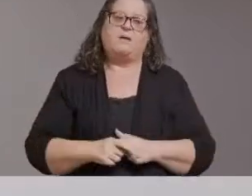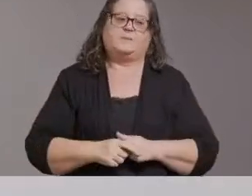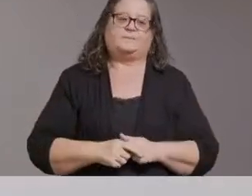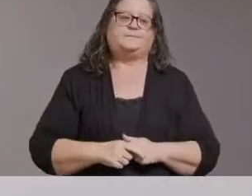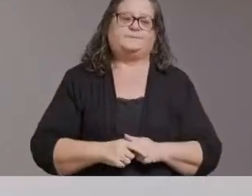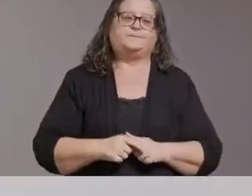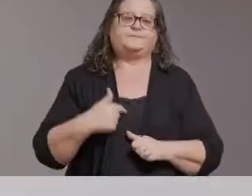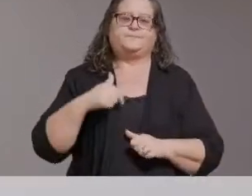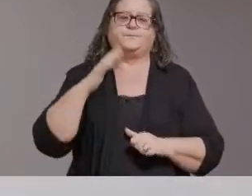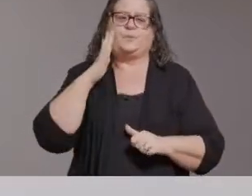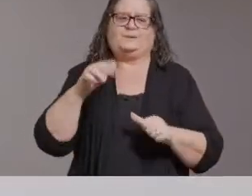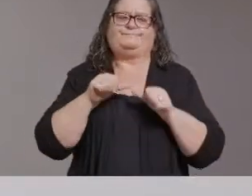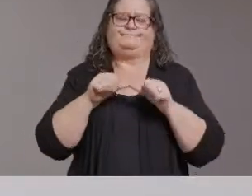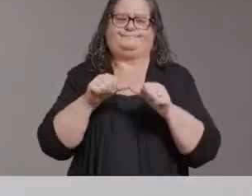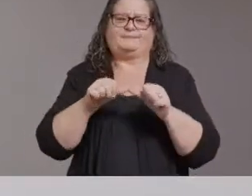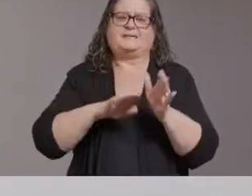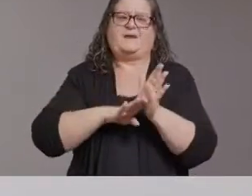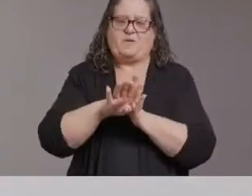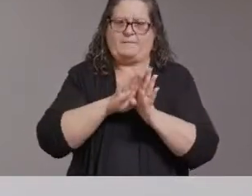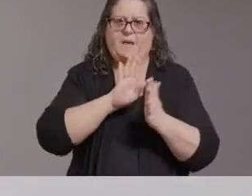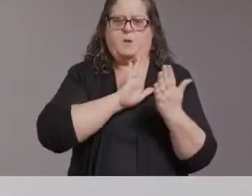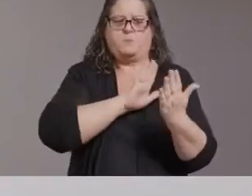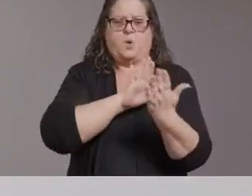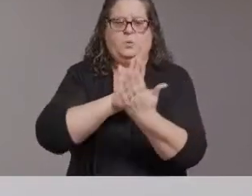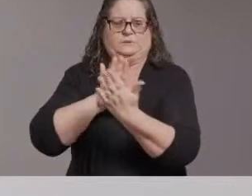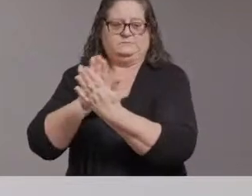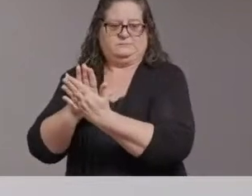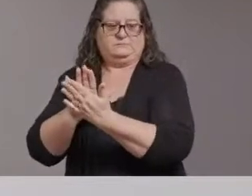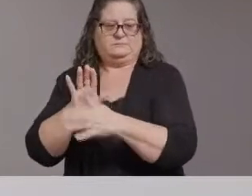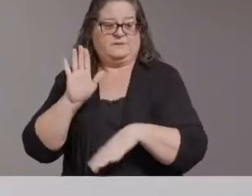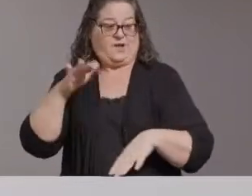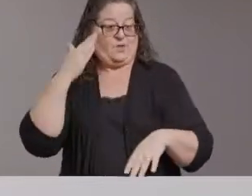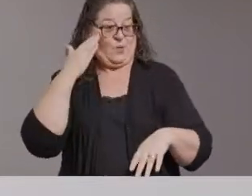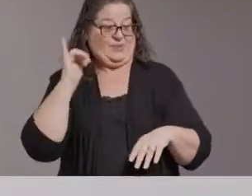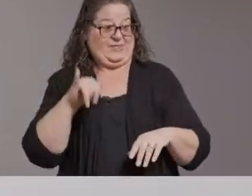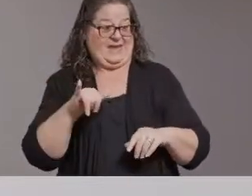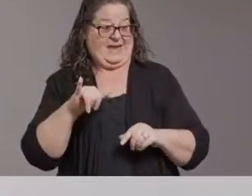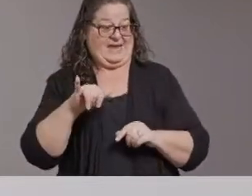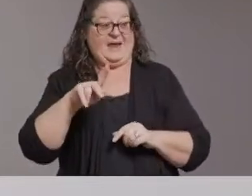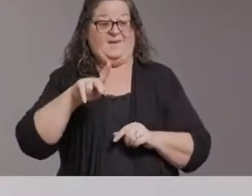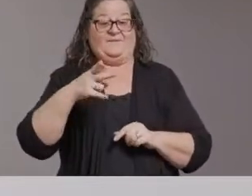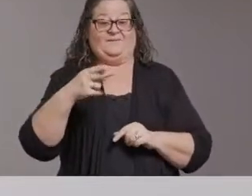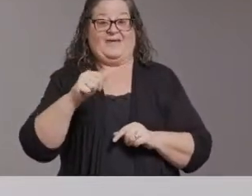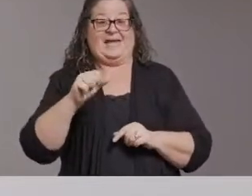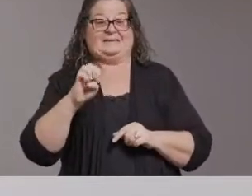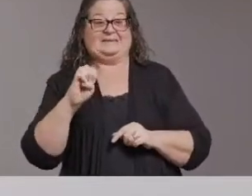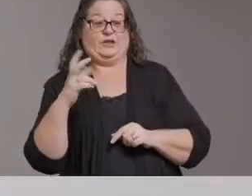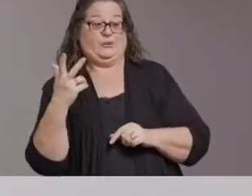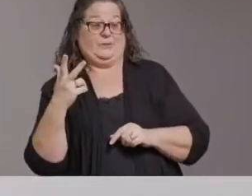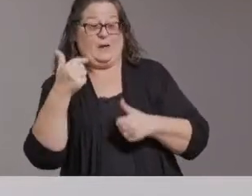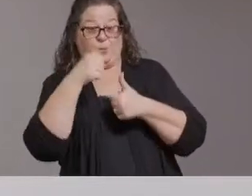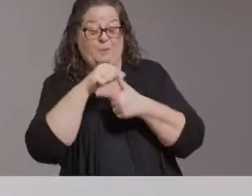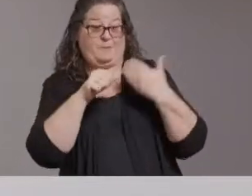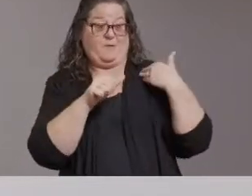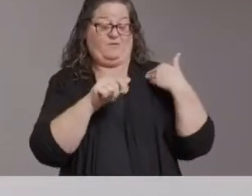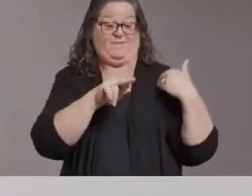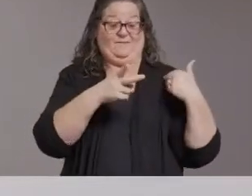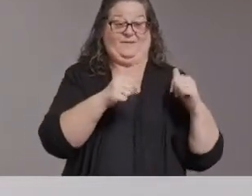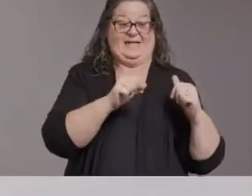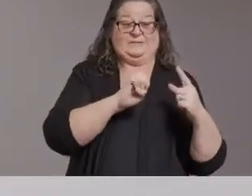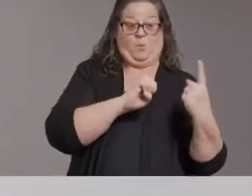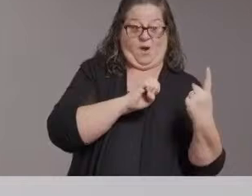to, develop that strategy. We know that's what phase 3, when we talk about phase 1 is which the demand doesn't